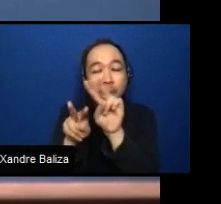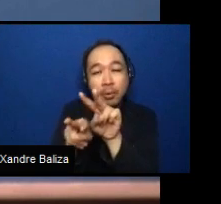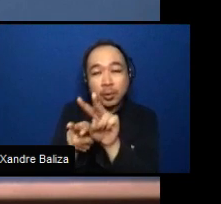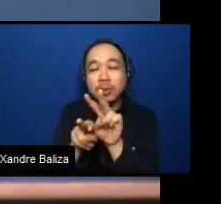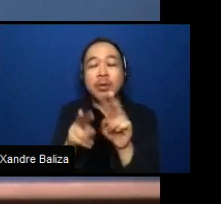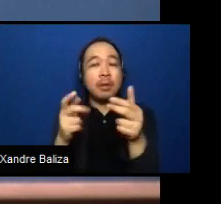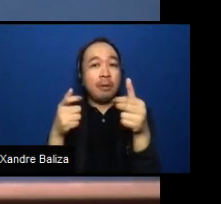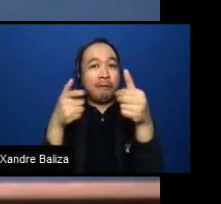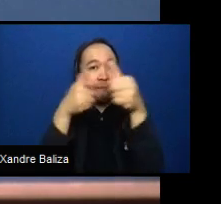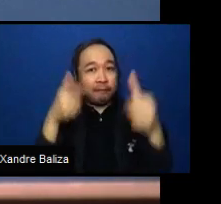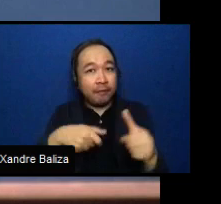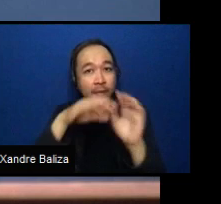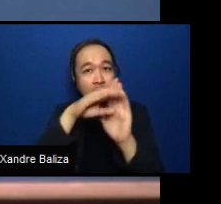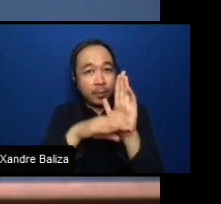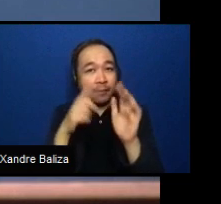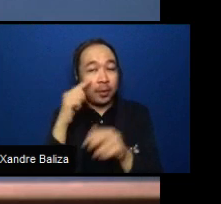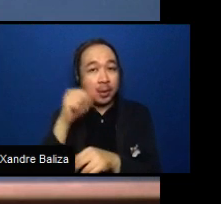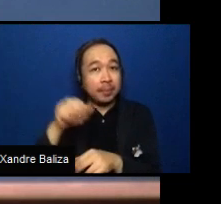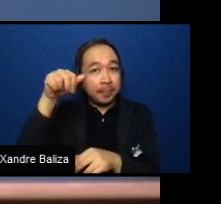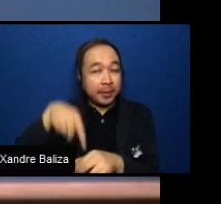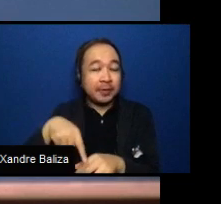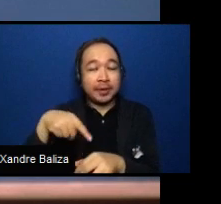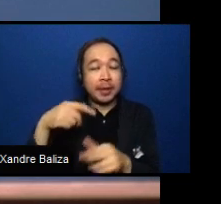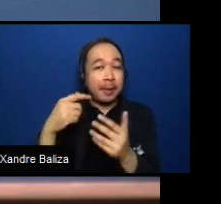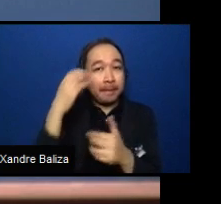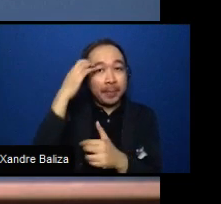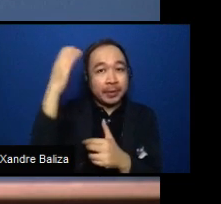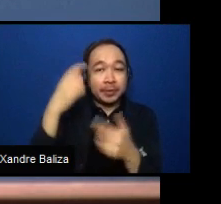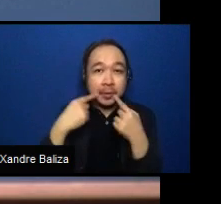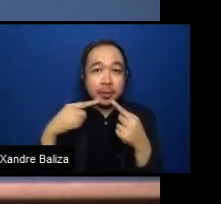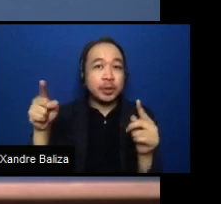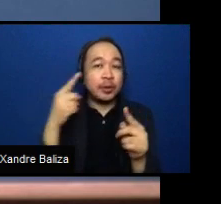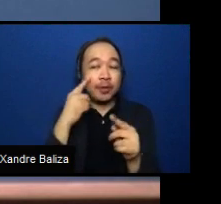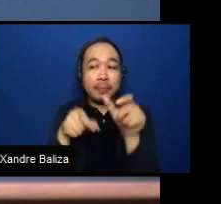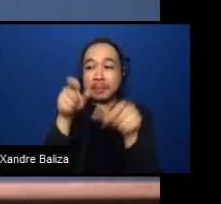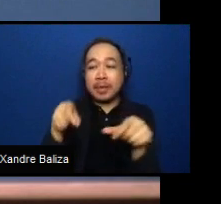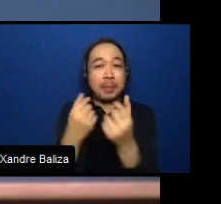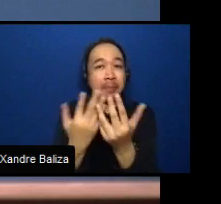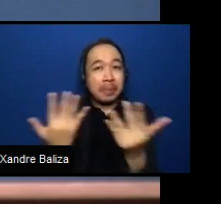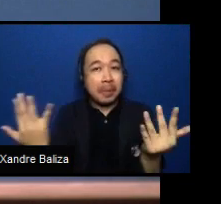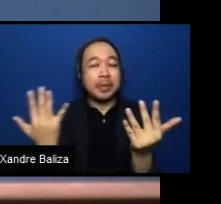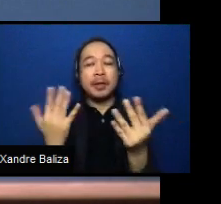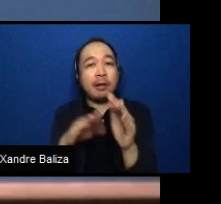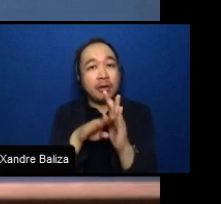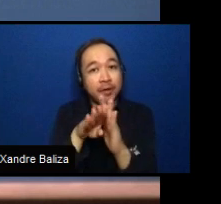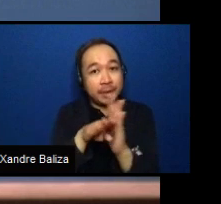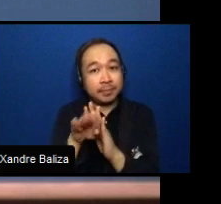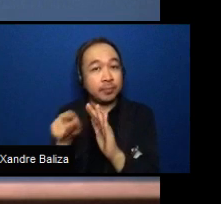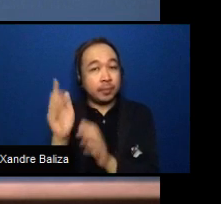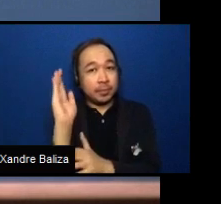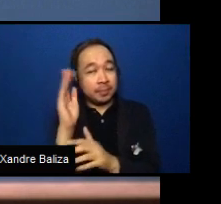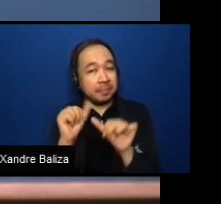and Pacific Ministerial Declaration on Population and Development. The presentation showed the process of